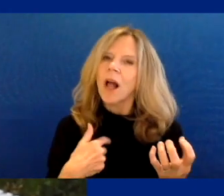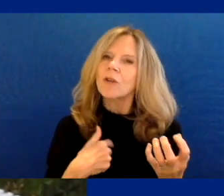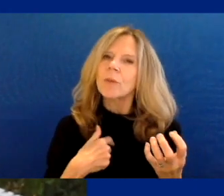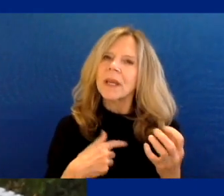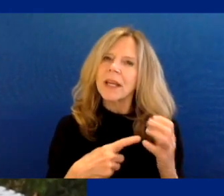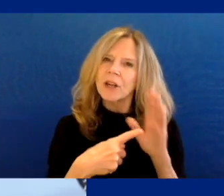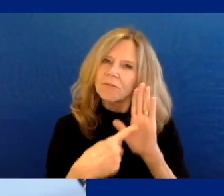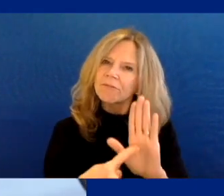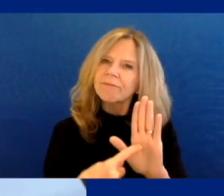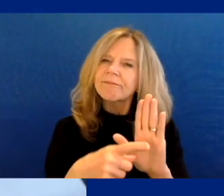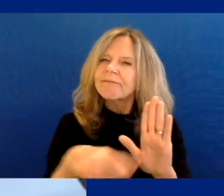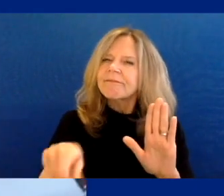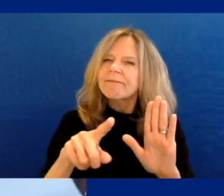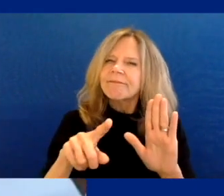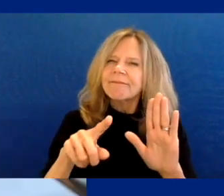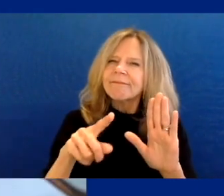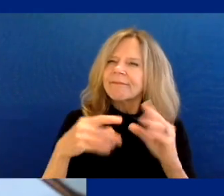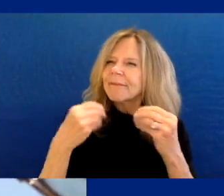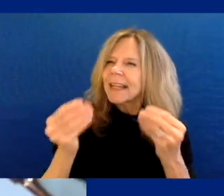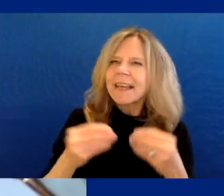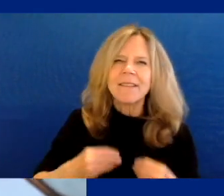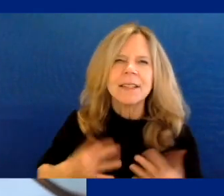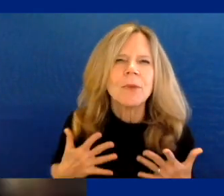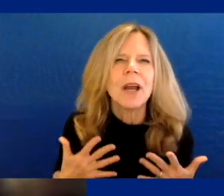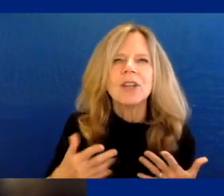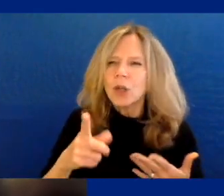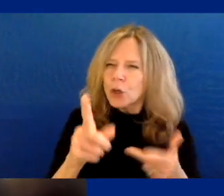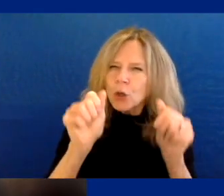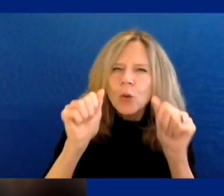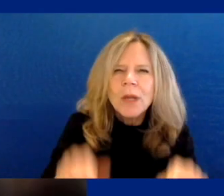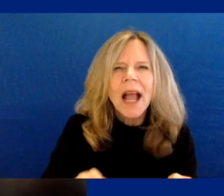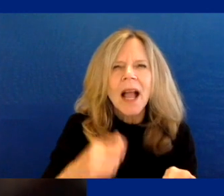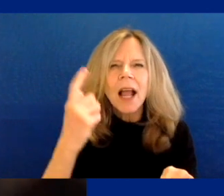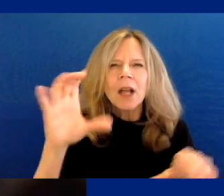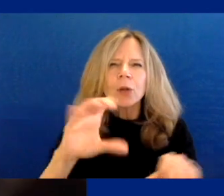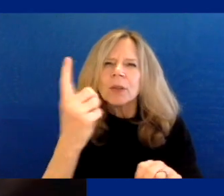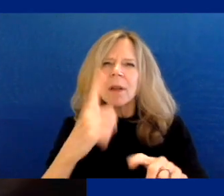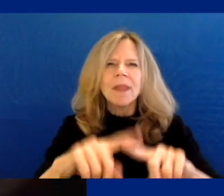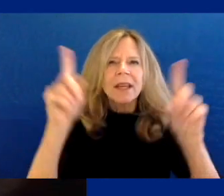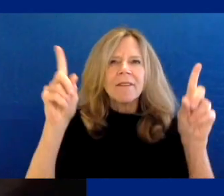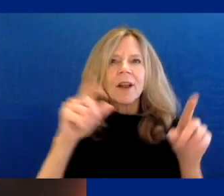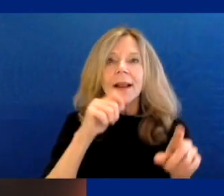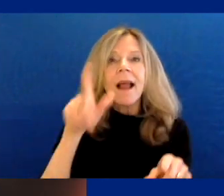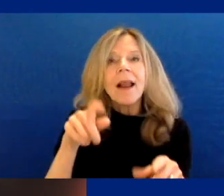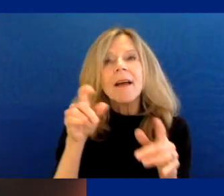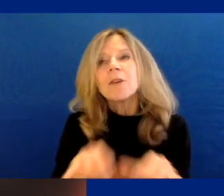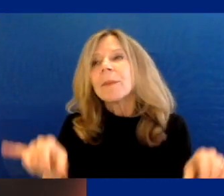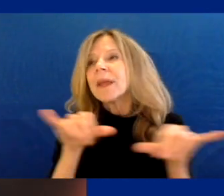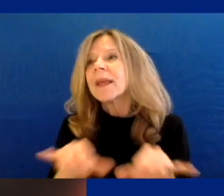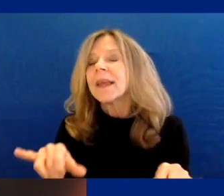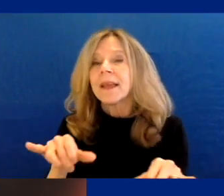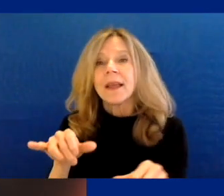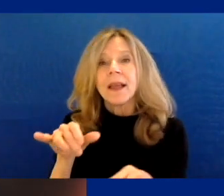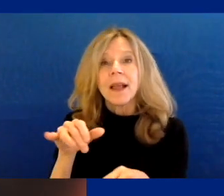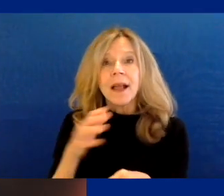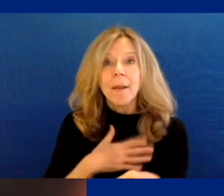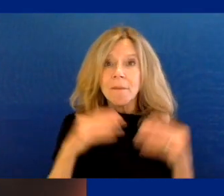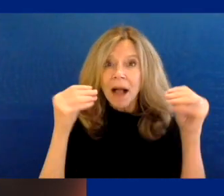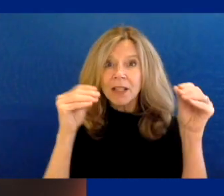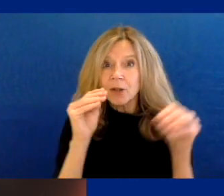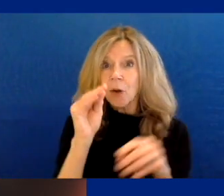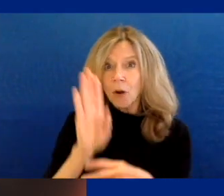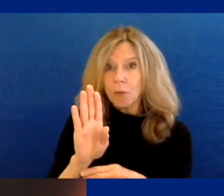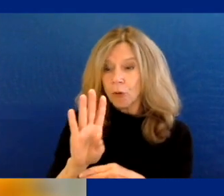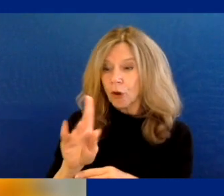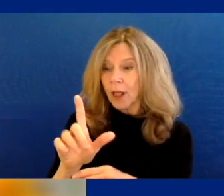a light, wow, you can really have something that's different from your regular flower shop, because Brooklyn Blooms is not